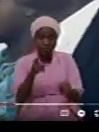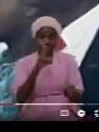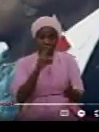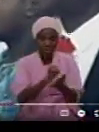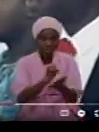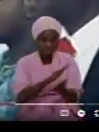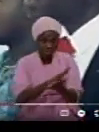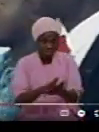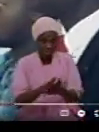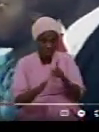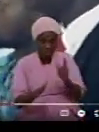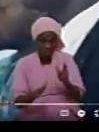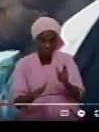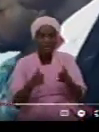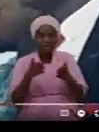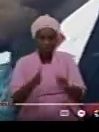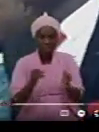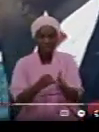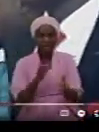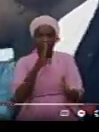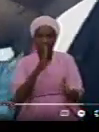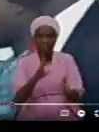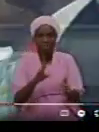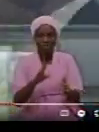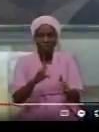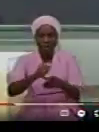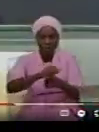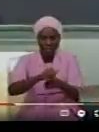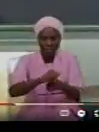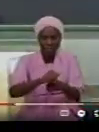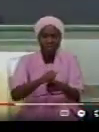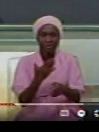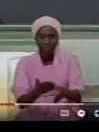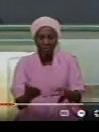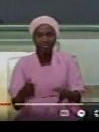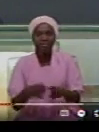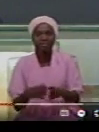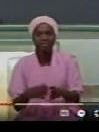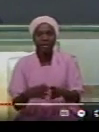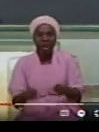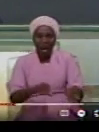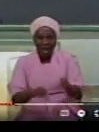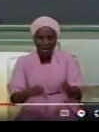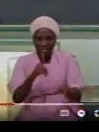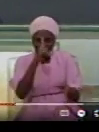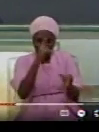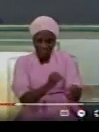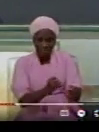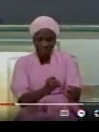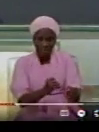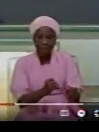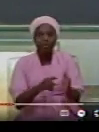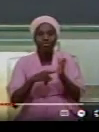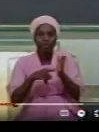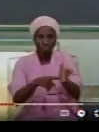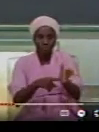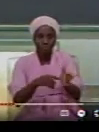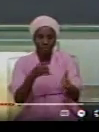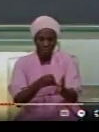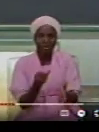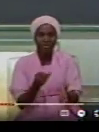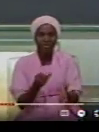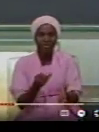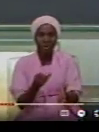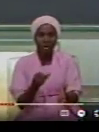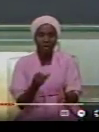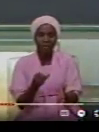let it be lively faith, active faith. Show it by what